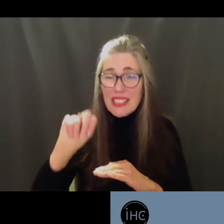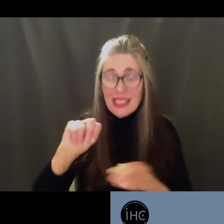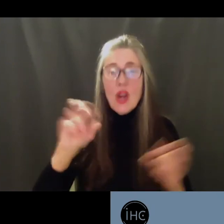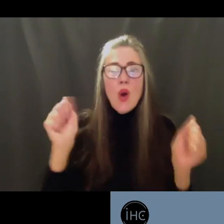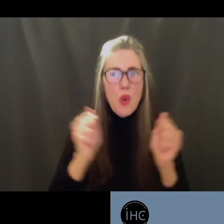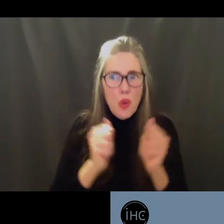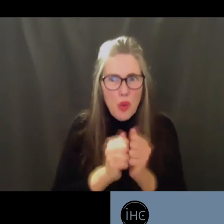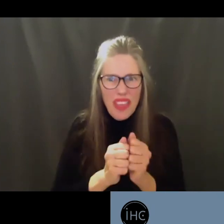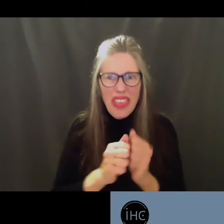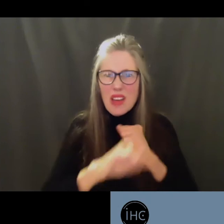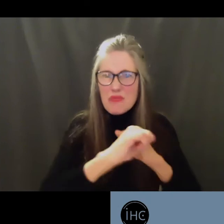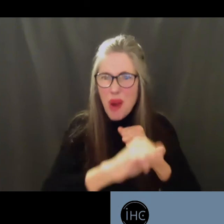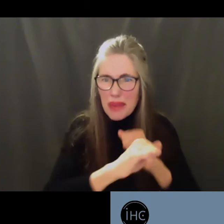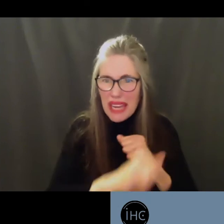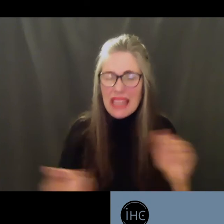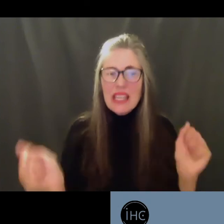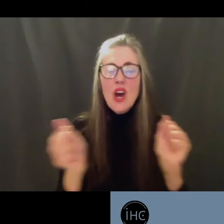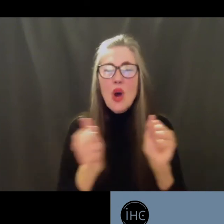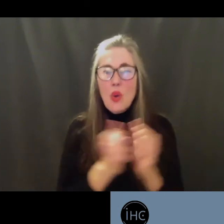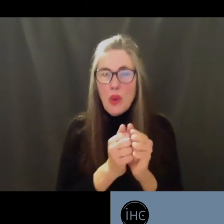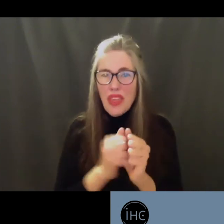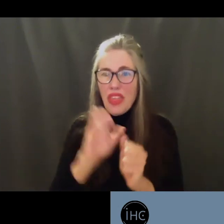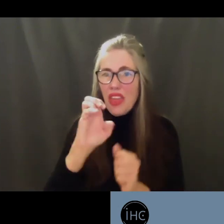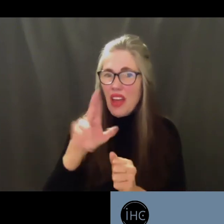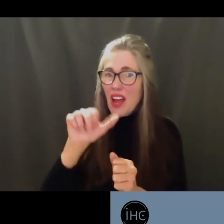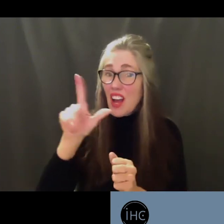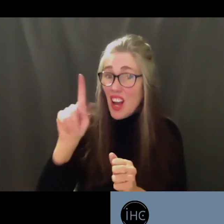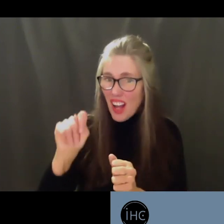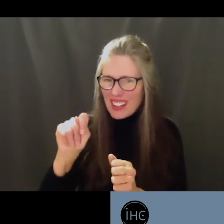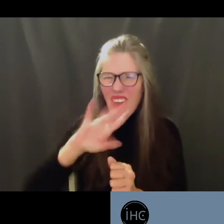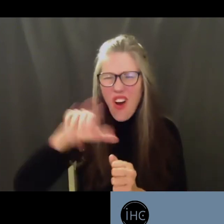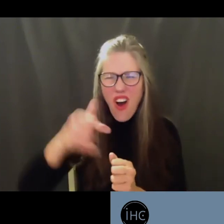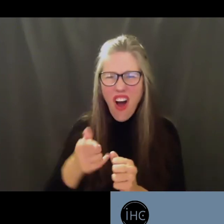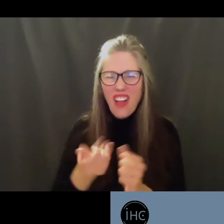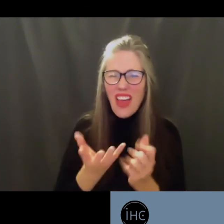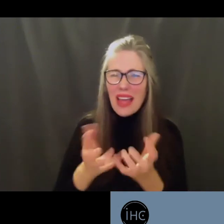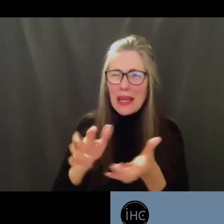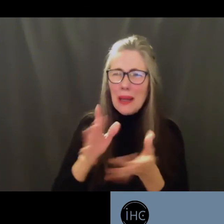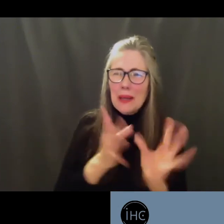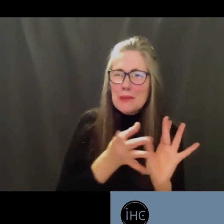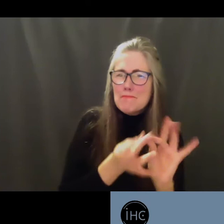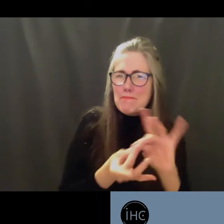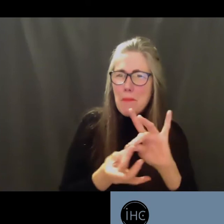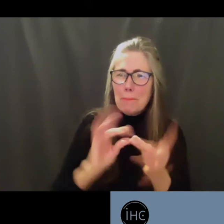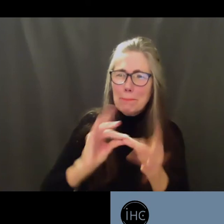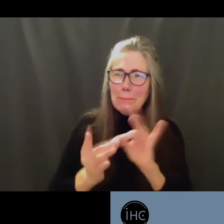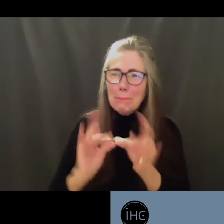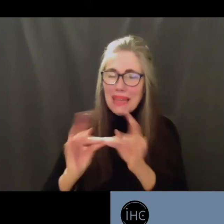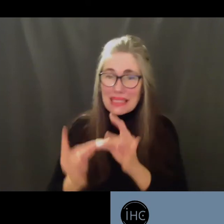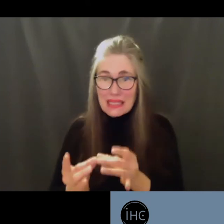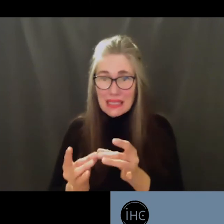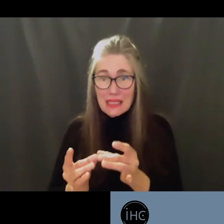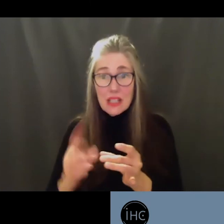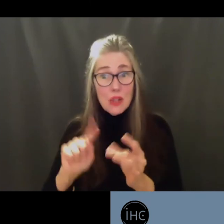do it in a way that interacts with the others. So accountability is very important.